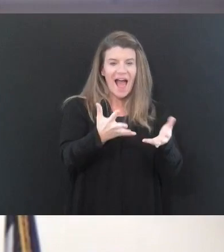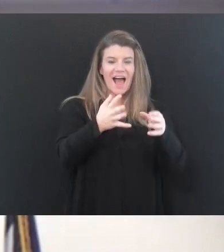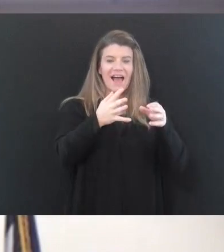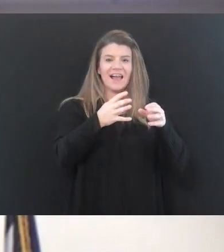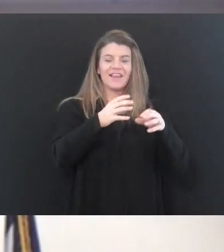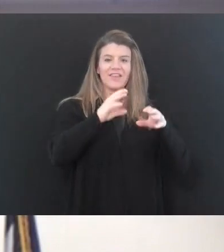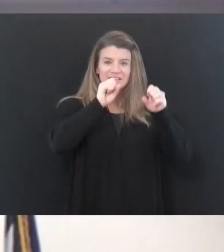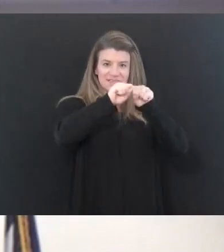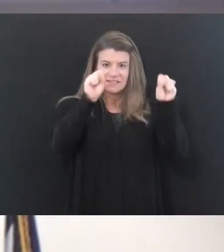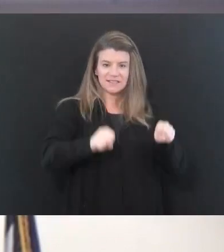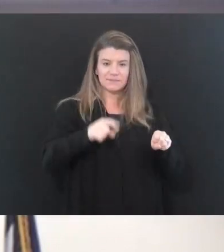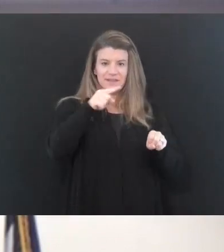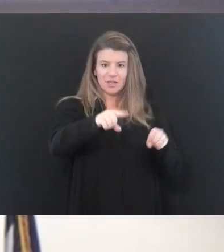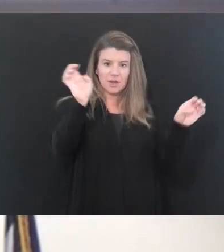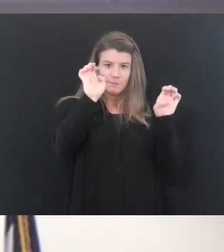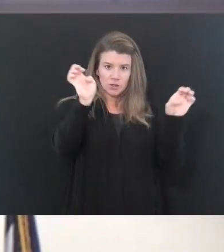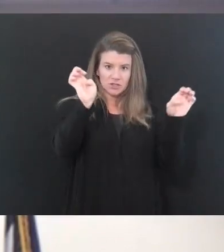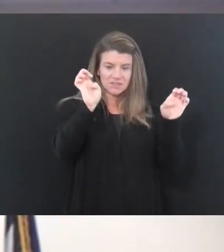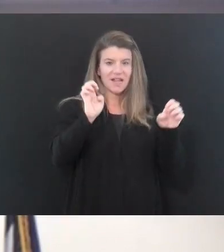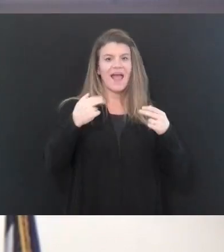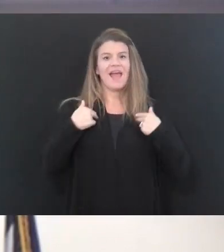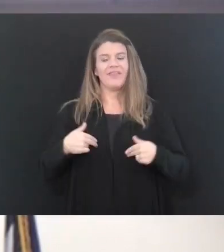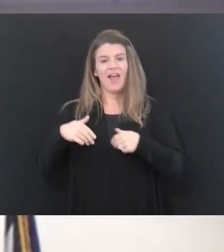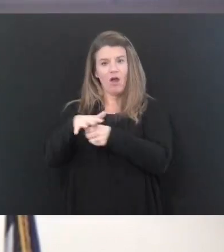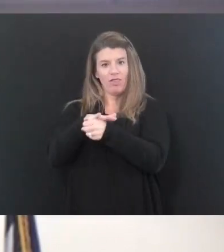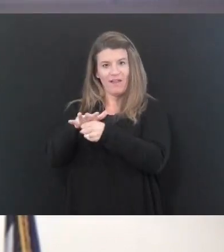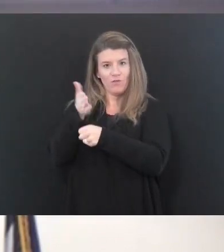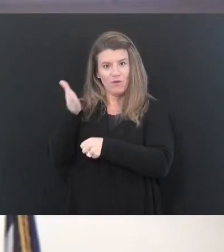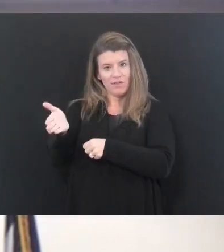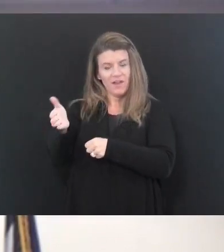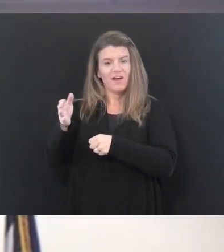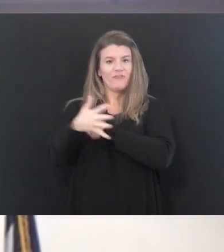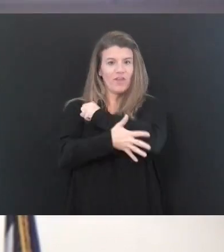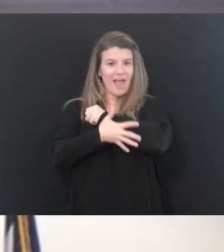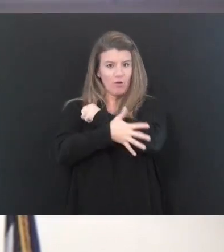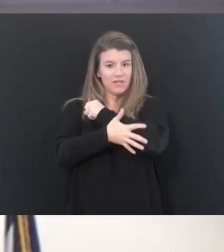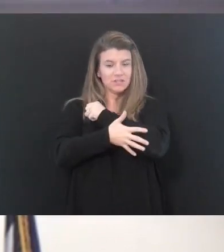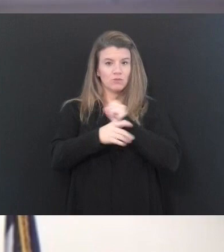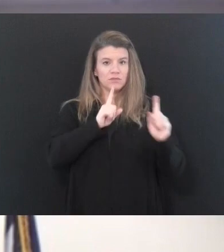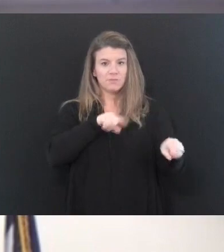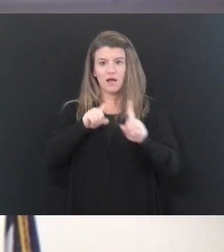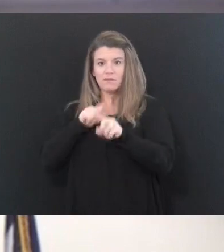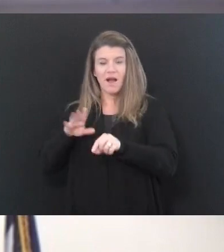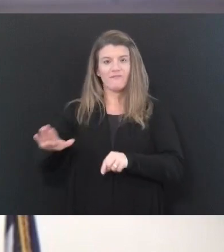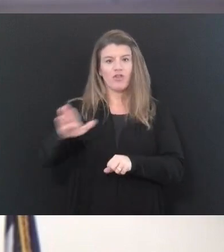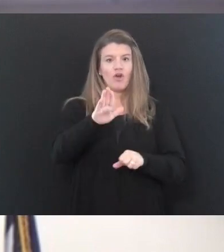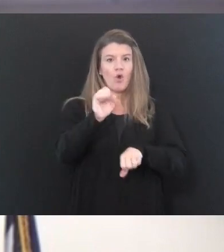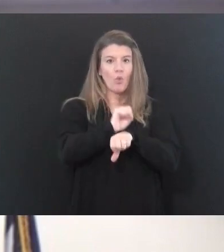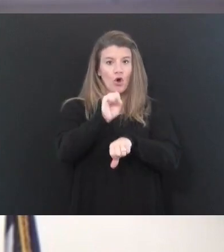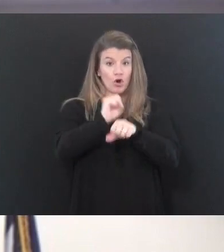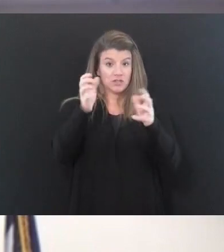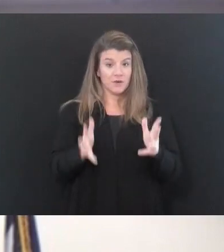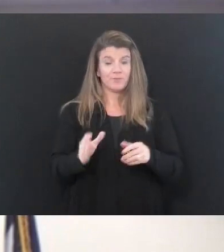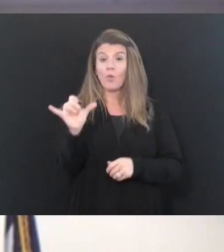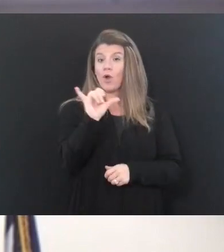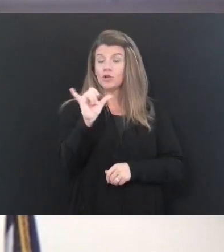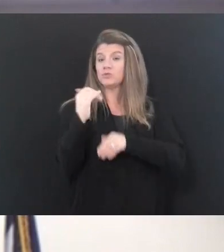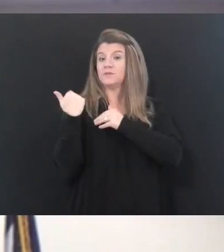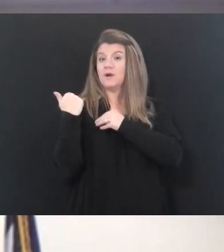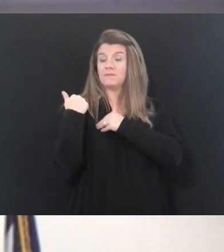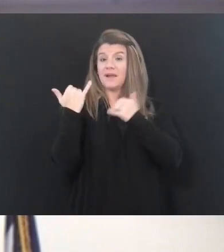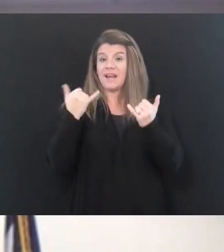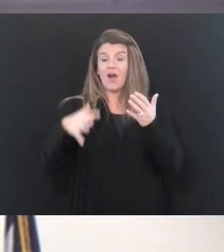county level and the health departments at the county level for those responders. We also have the responsibility